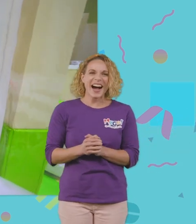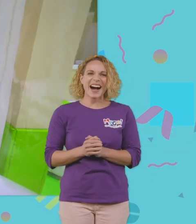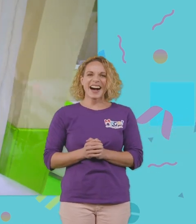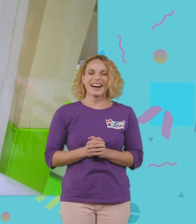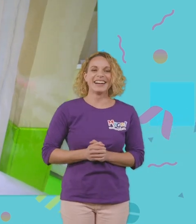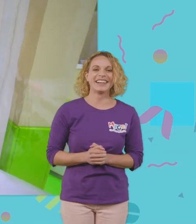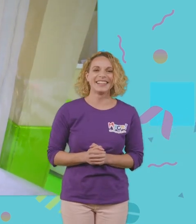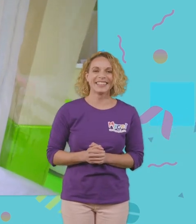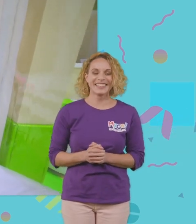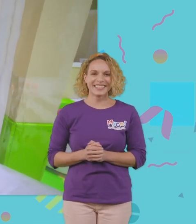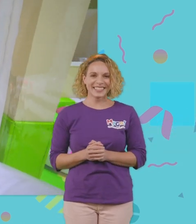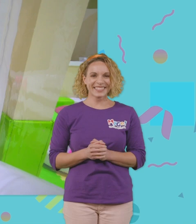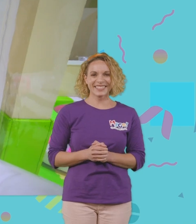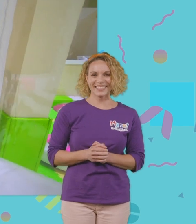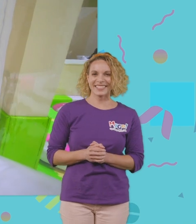Whoa!